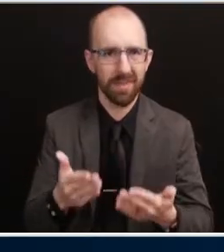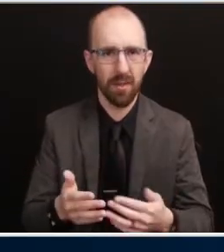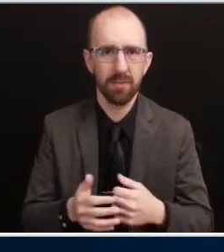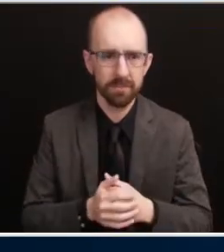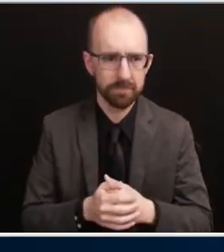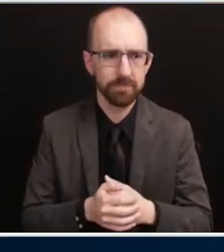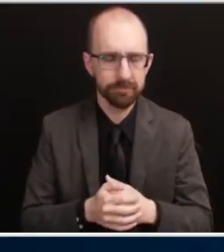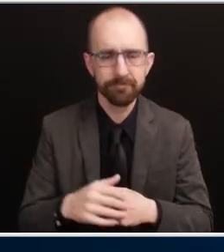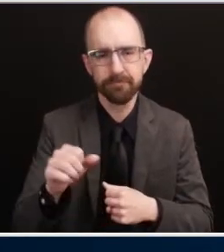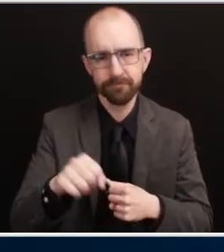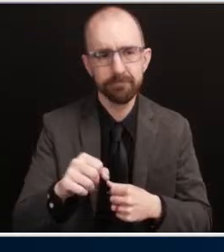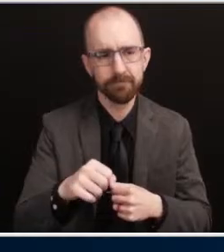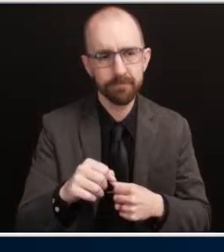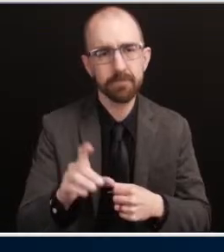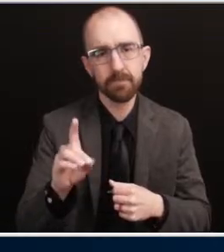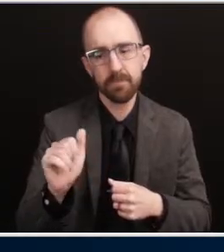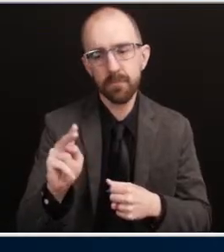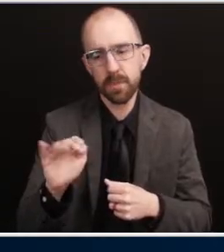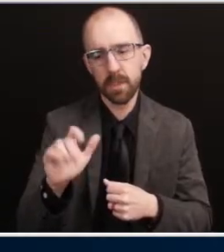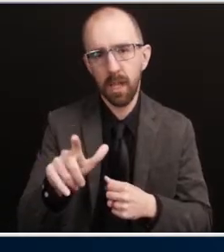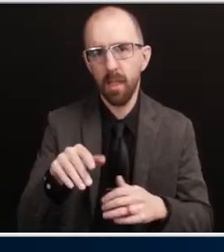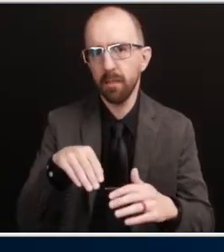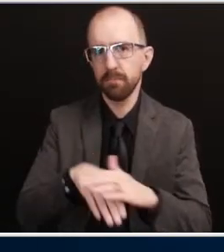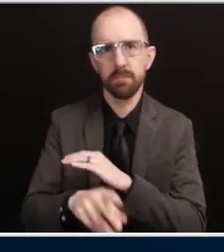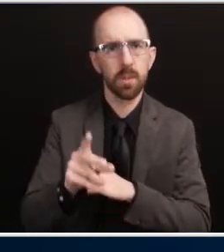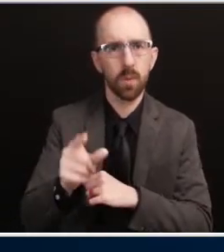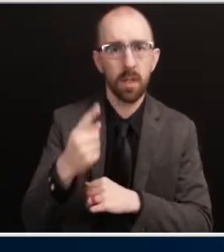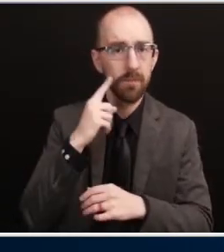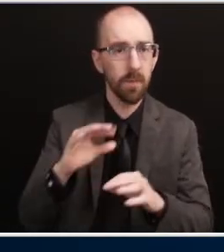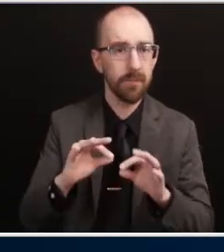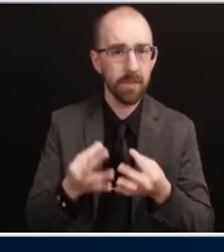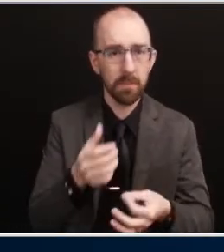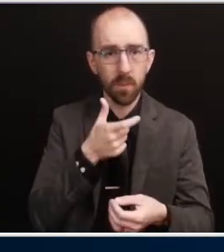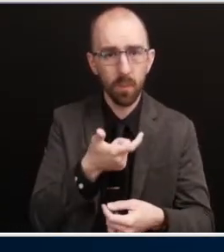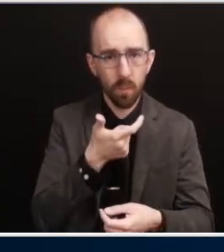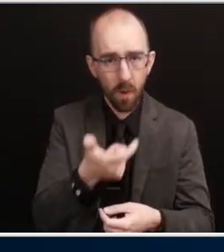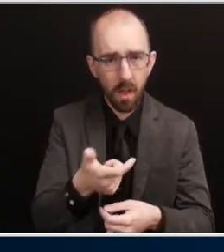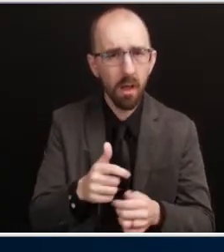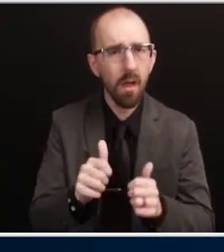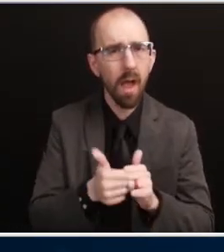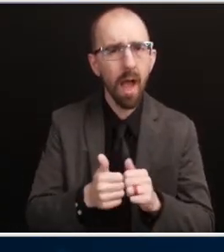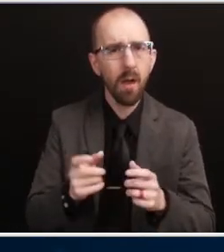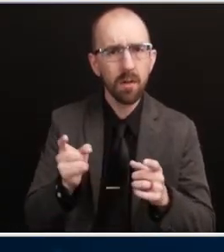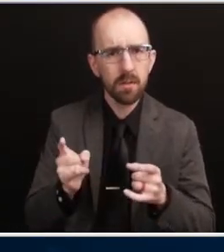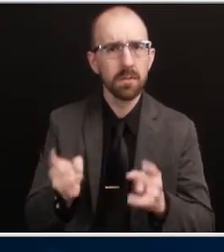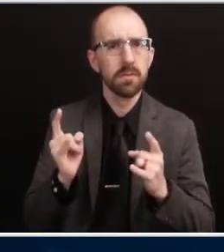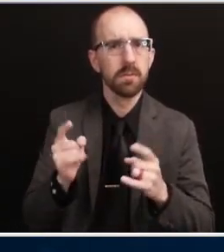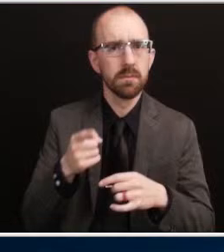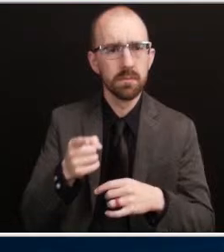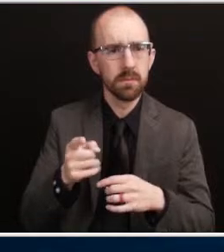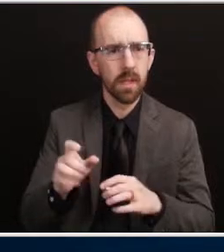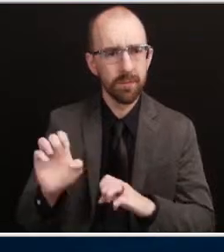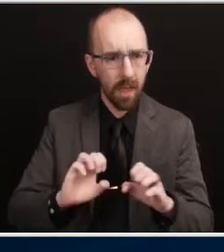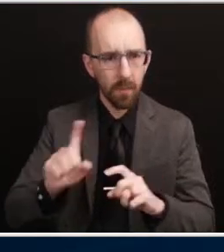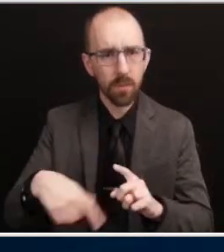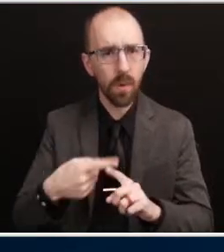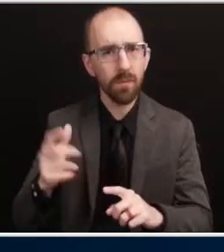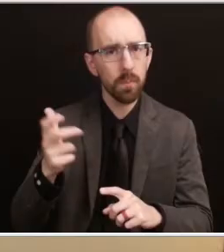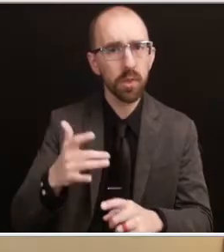So Daniel got in fairly quickly. For families watching, how urgent is the evaluation when a pitcher feels that kind of pain?